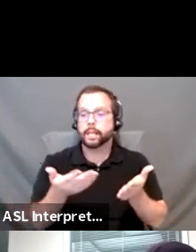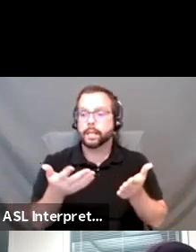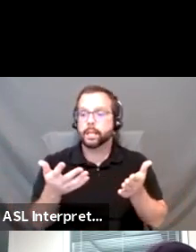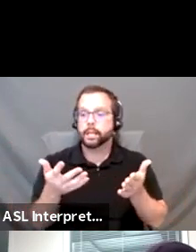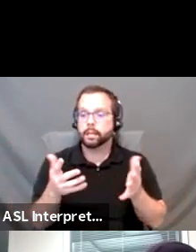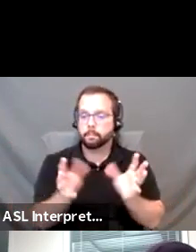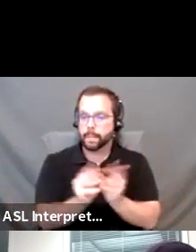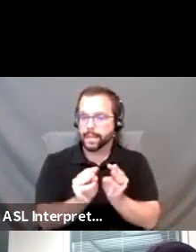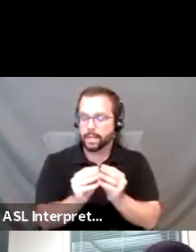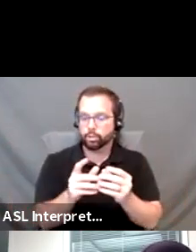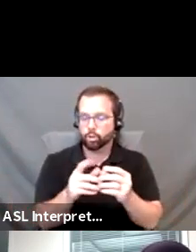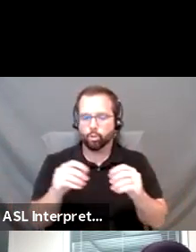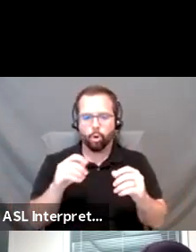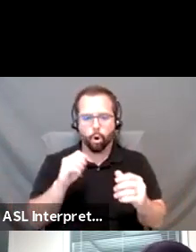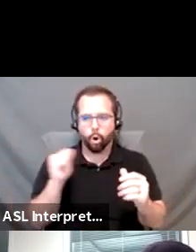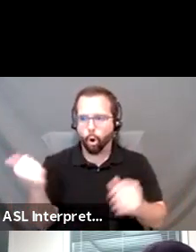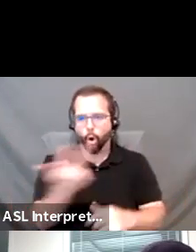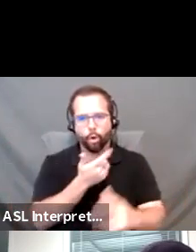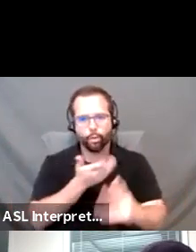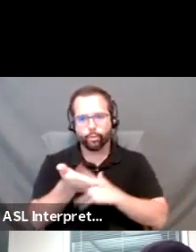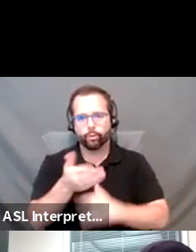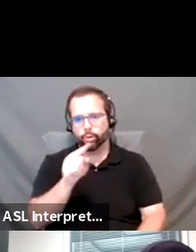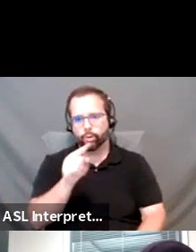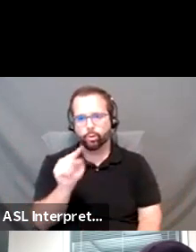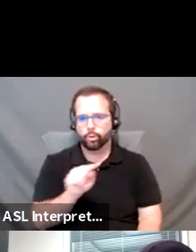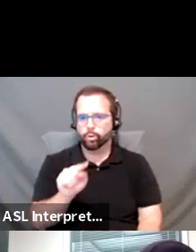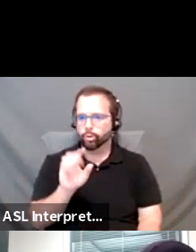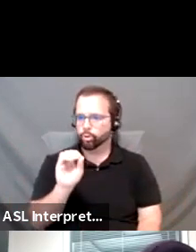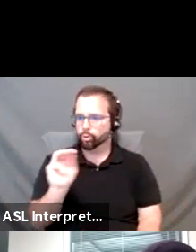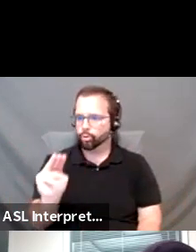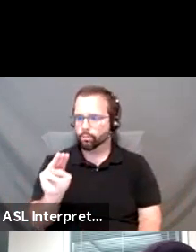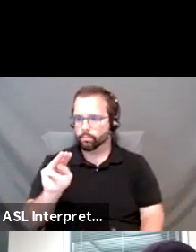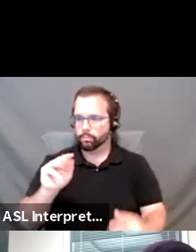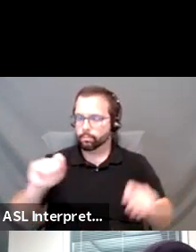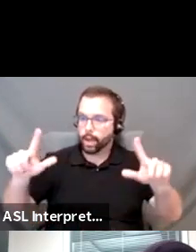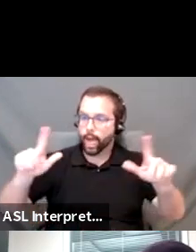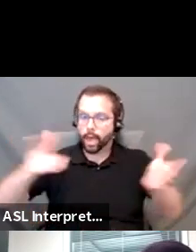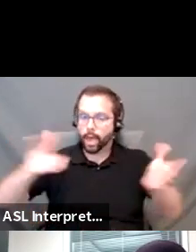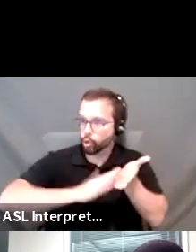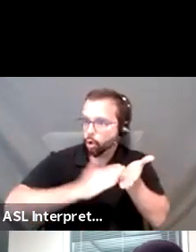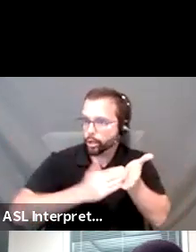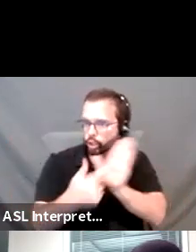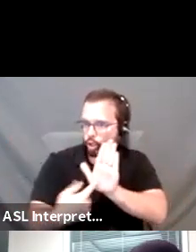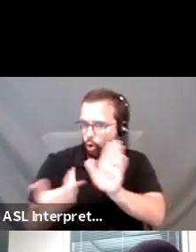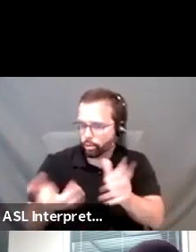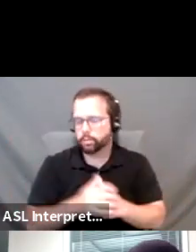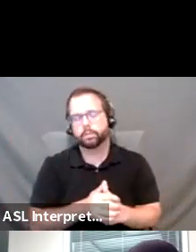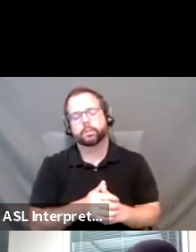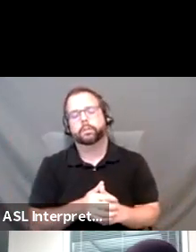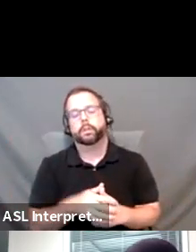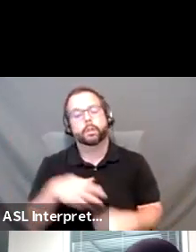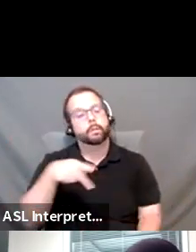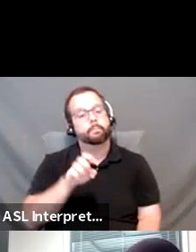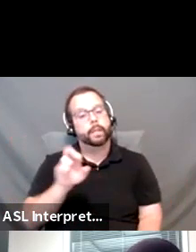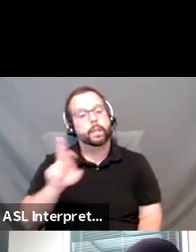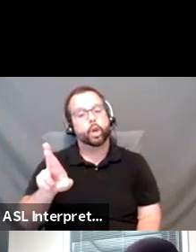then there's also been some really great peer support. We talked about how that was really needed. And so some of our skill-based work moved